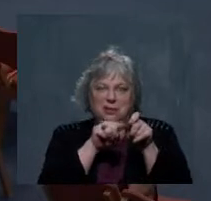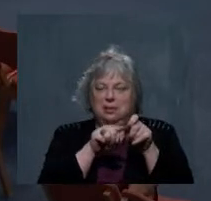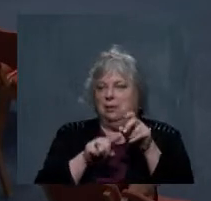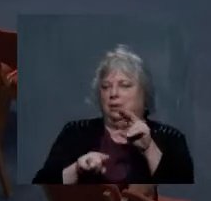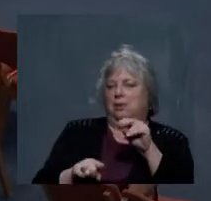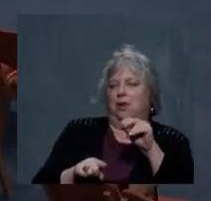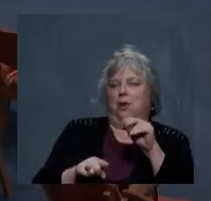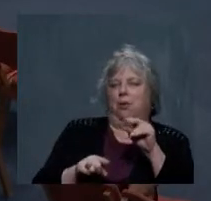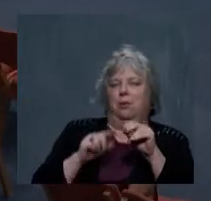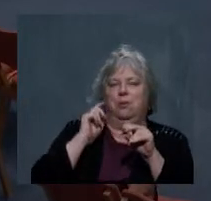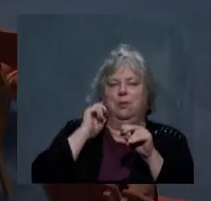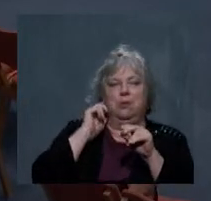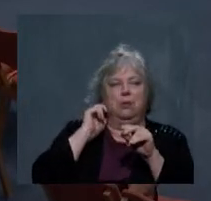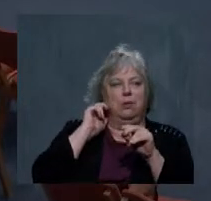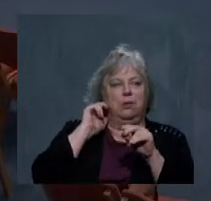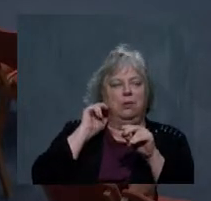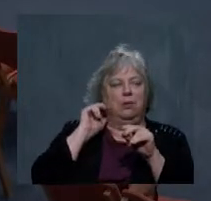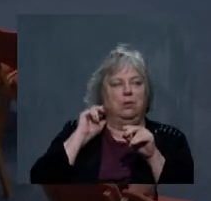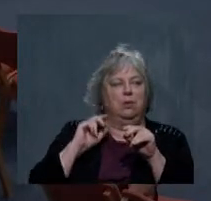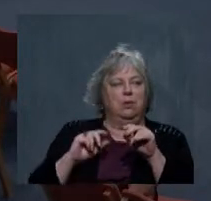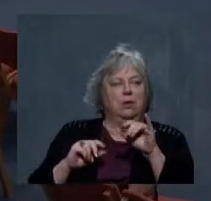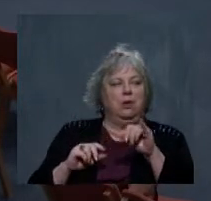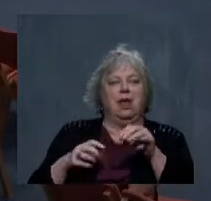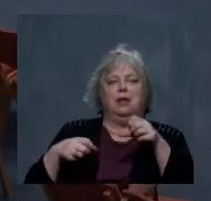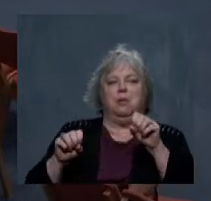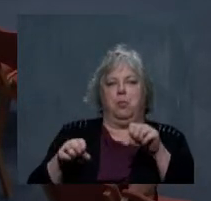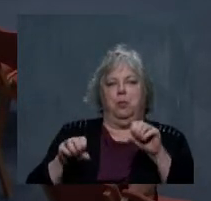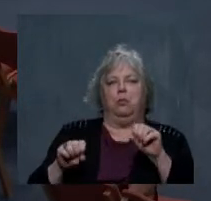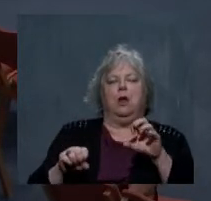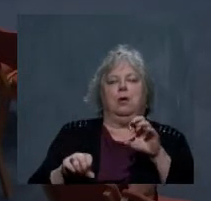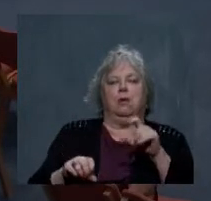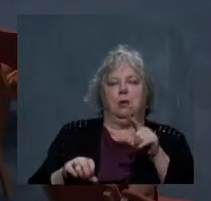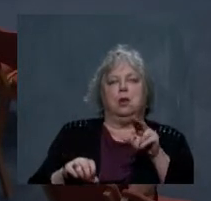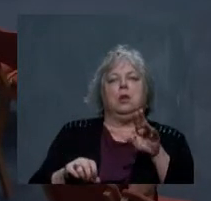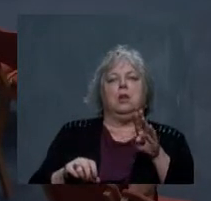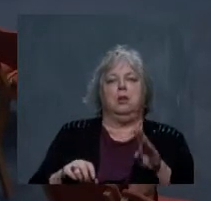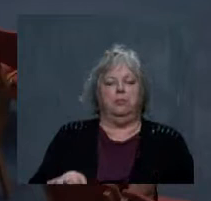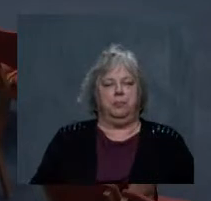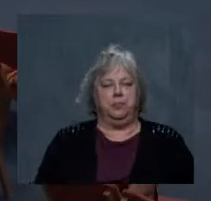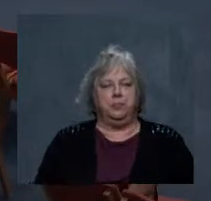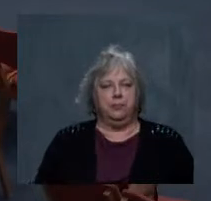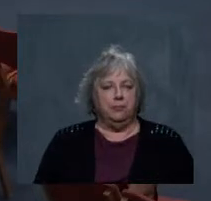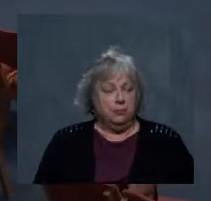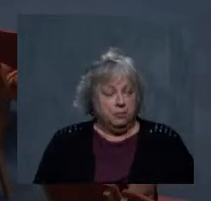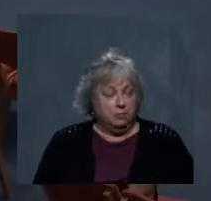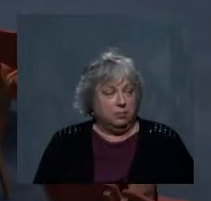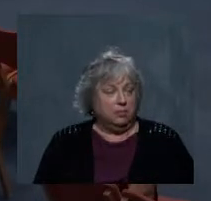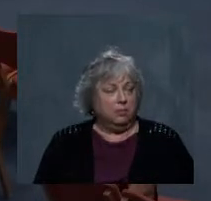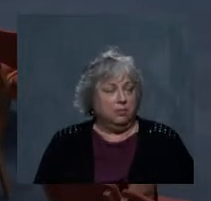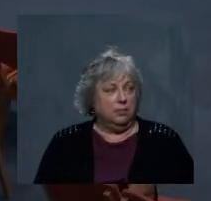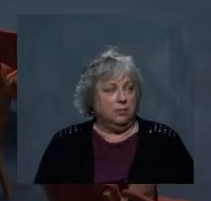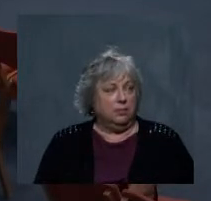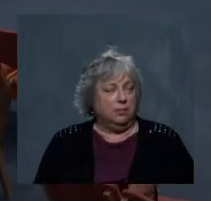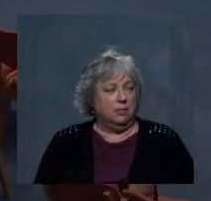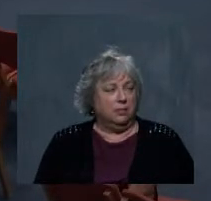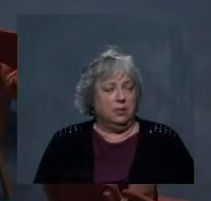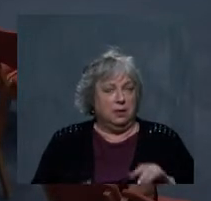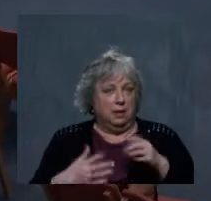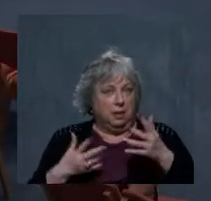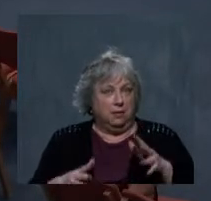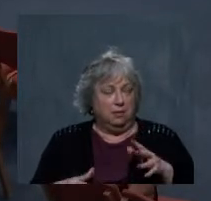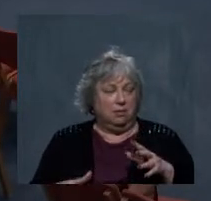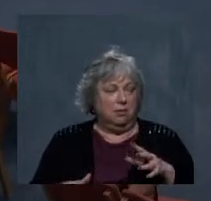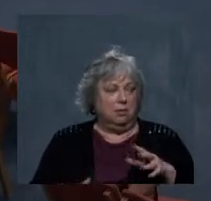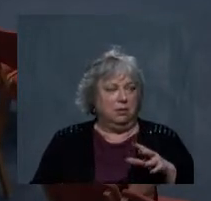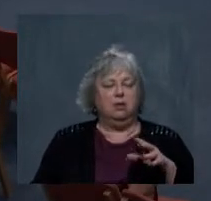No, this is the motorcycle club. That's a home. Yeah, that's a home. Oh,